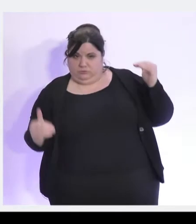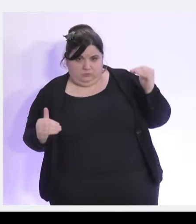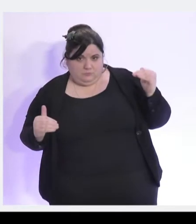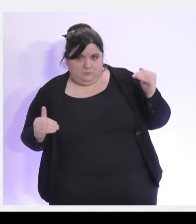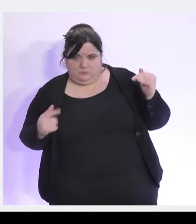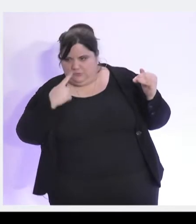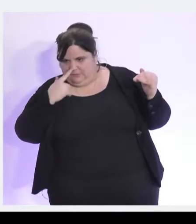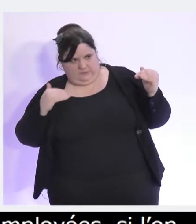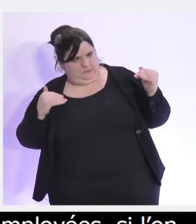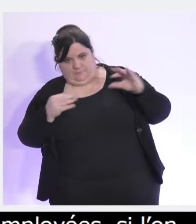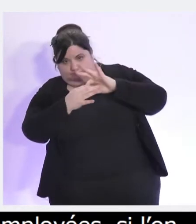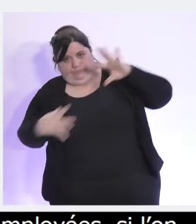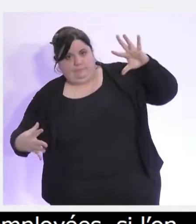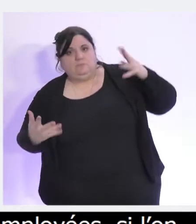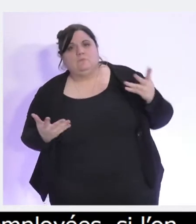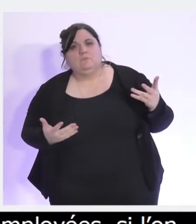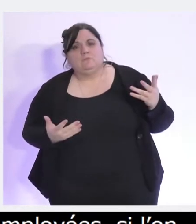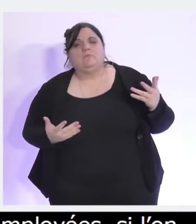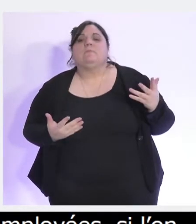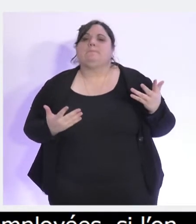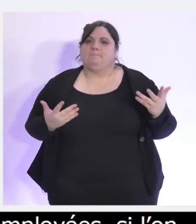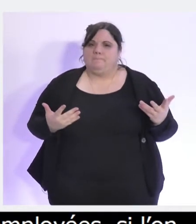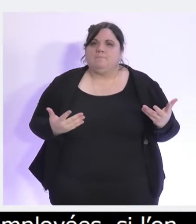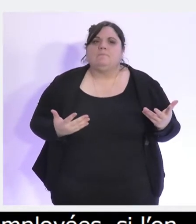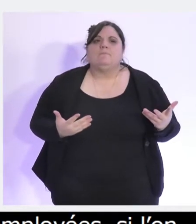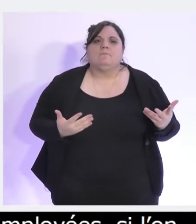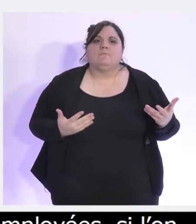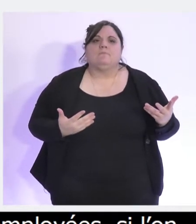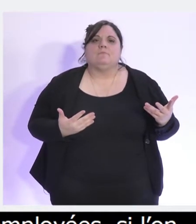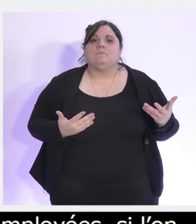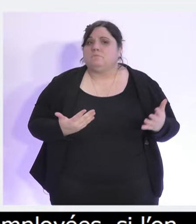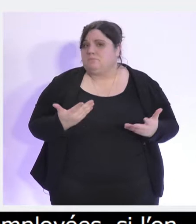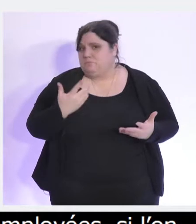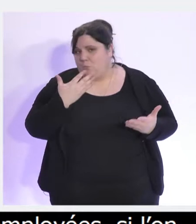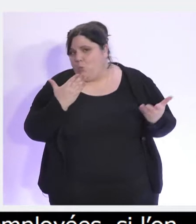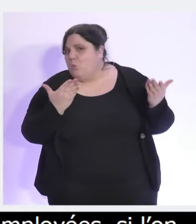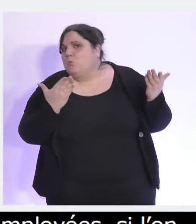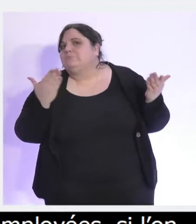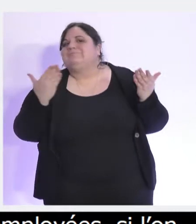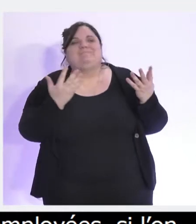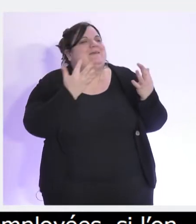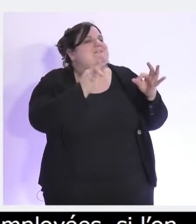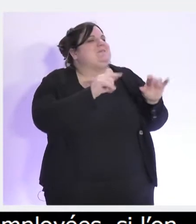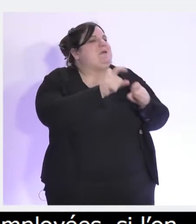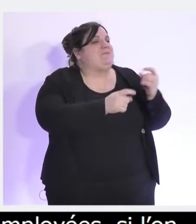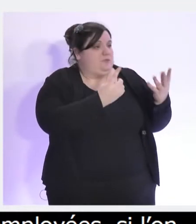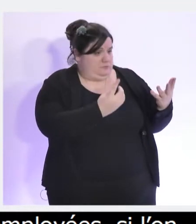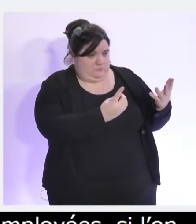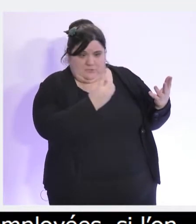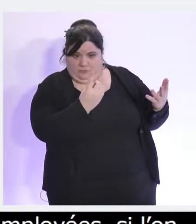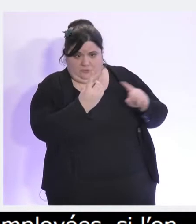those without disabilities. So the need for action at all levels is clear. We must ensure a